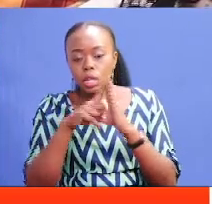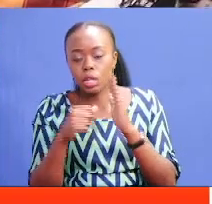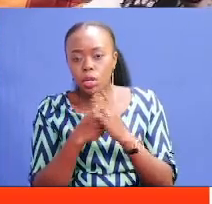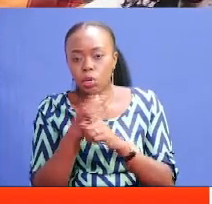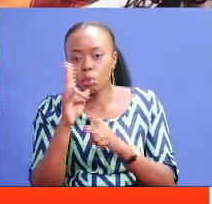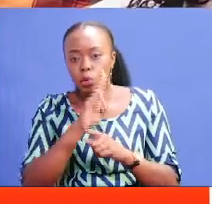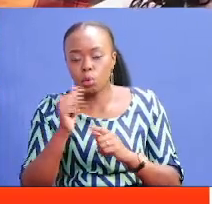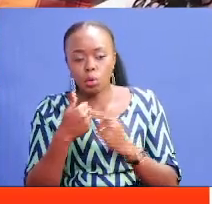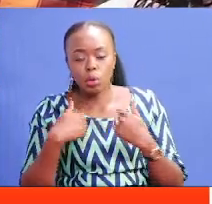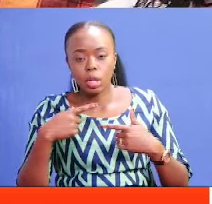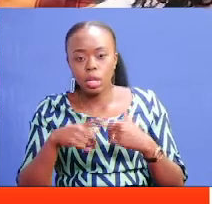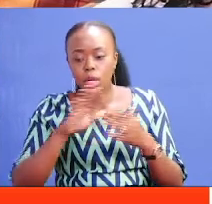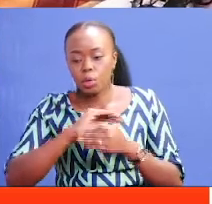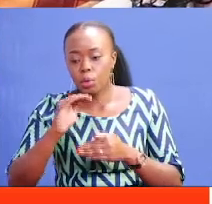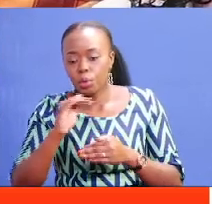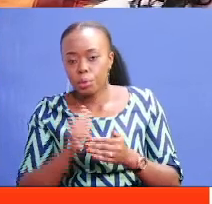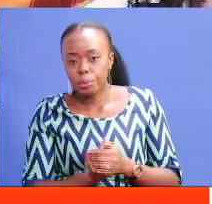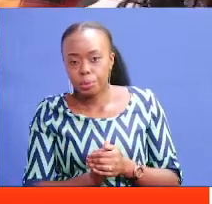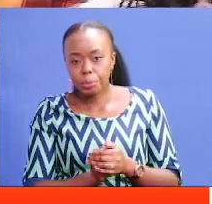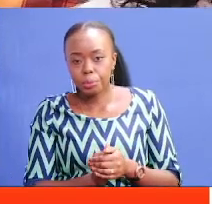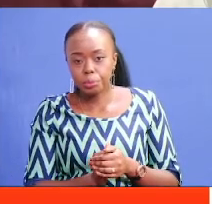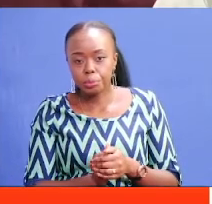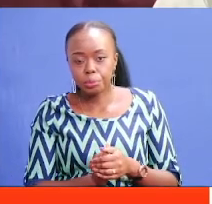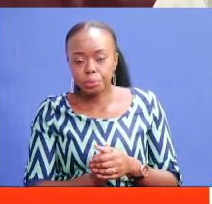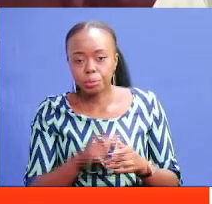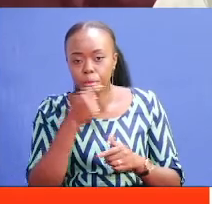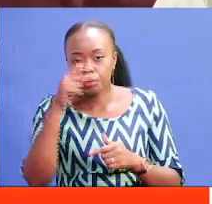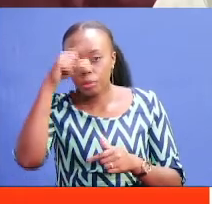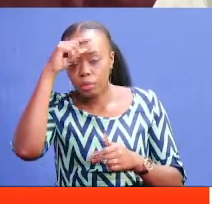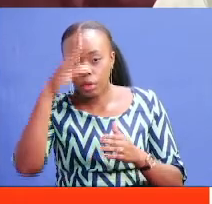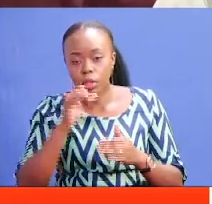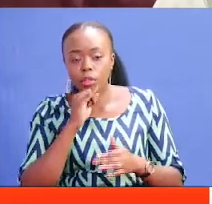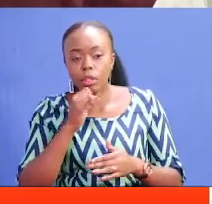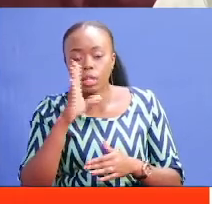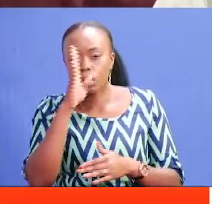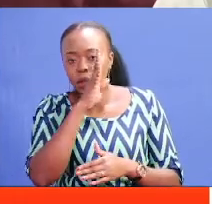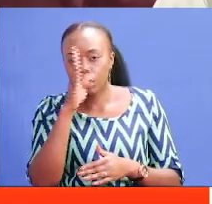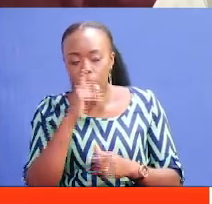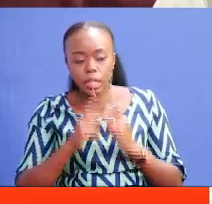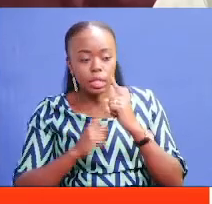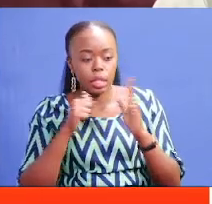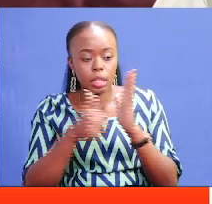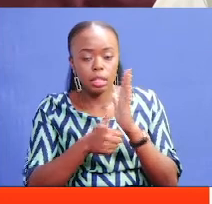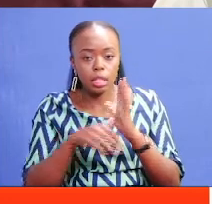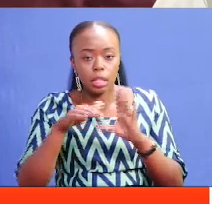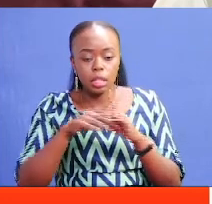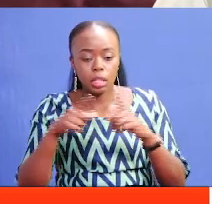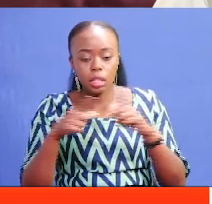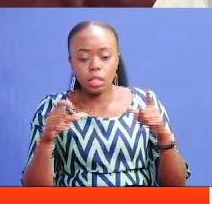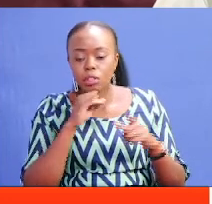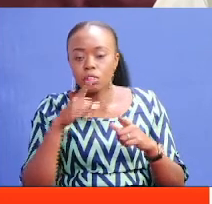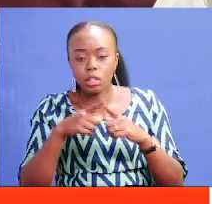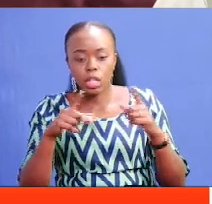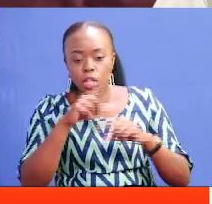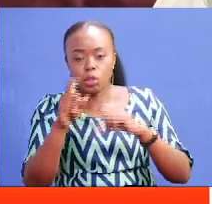at the expense of landless communities. The government is shy to say that the problem in Laikipia is a